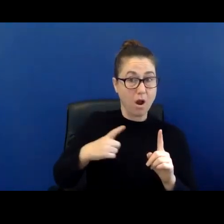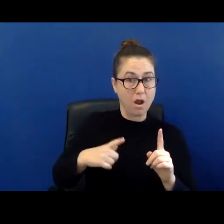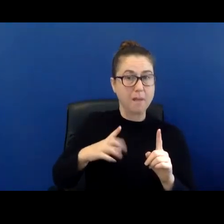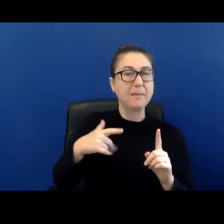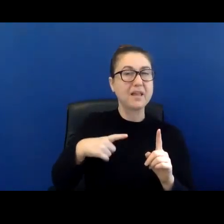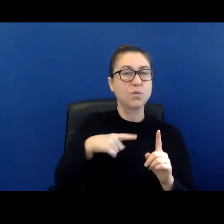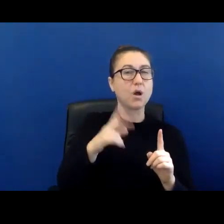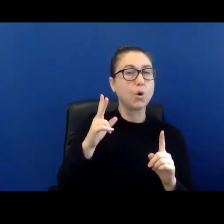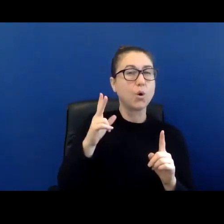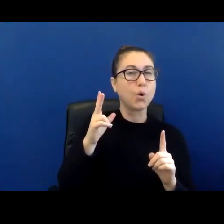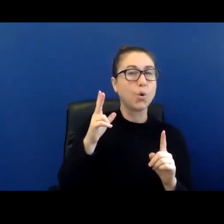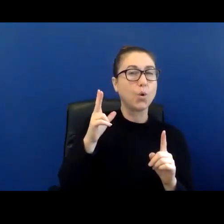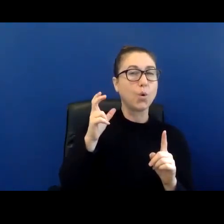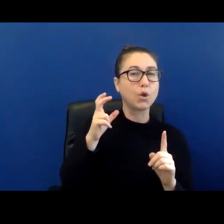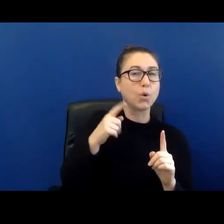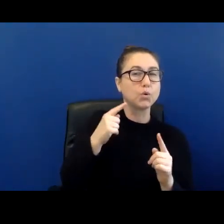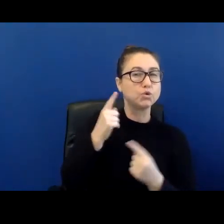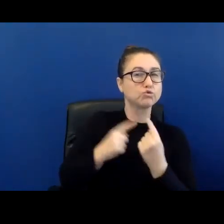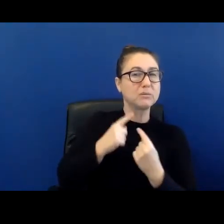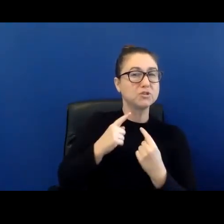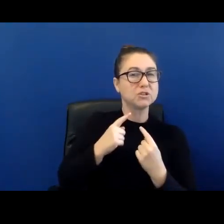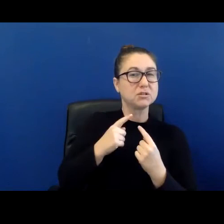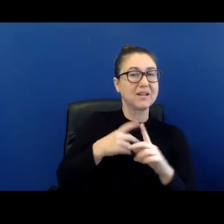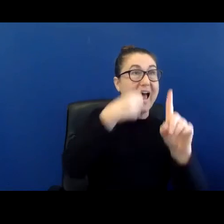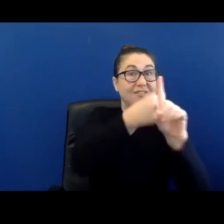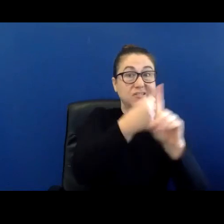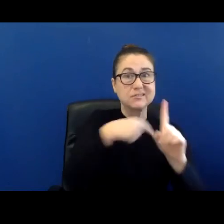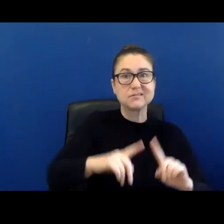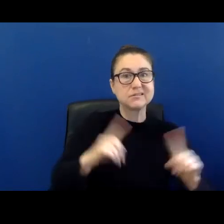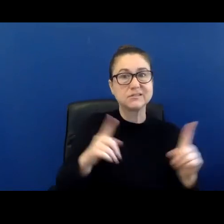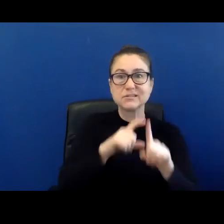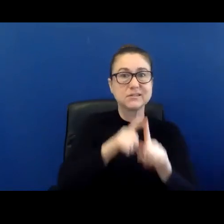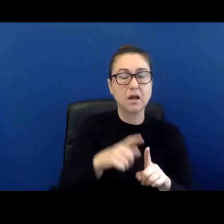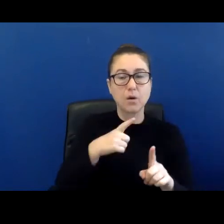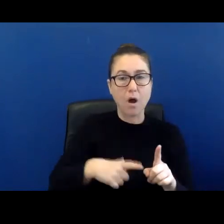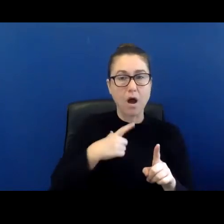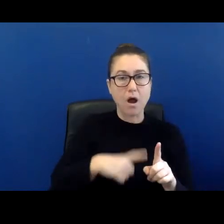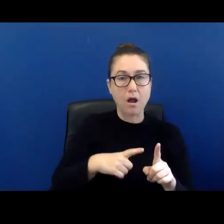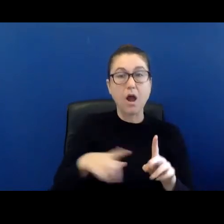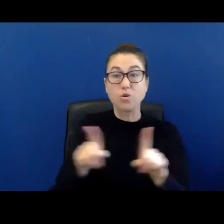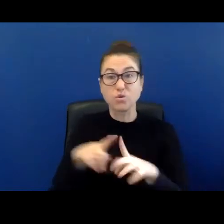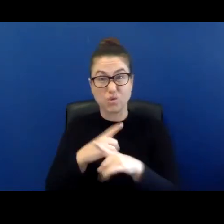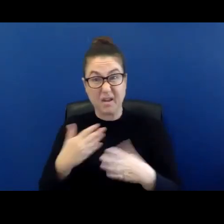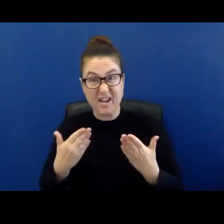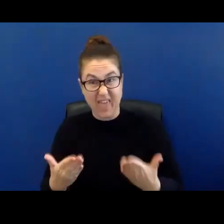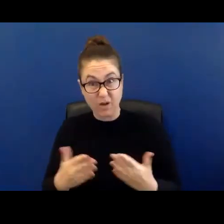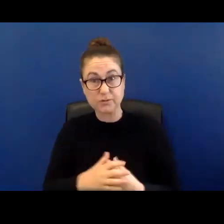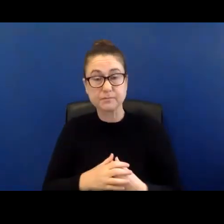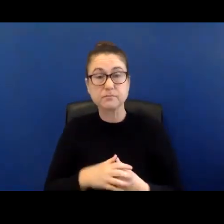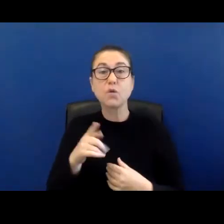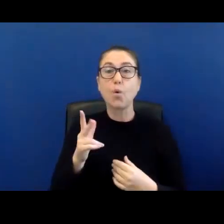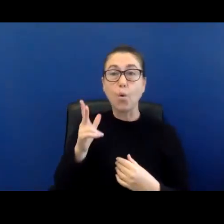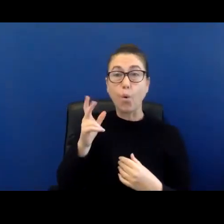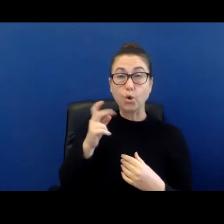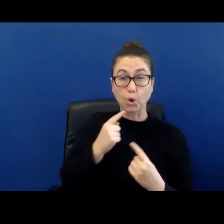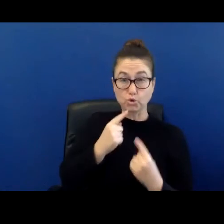description quite challenging, and then just talk about where we are now. So audio description is an